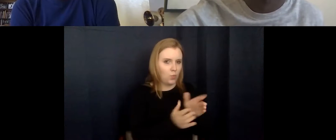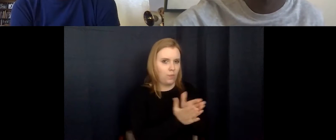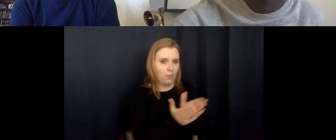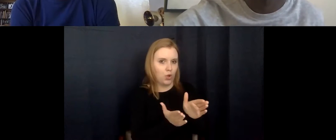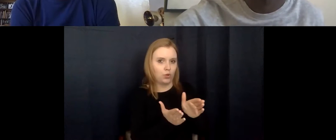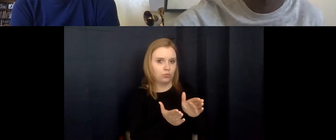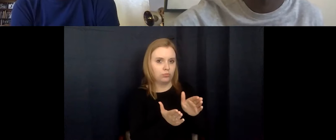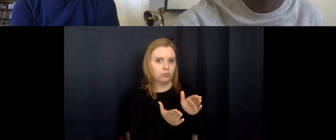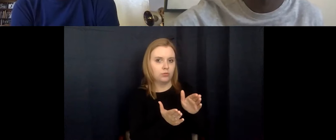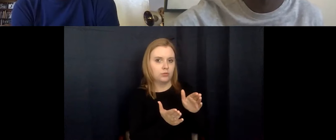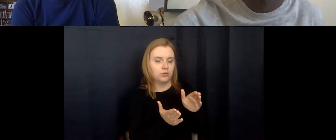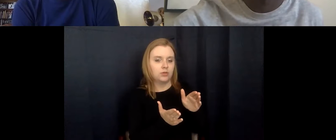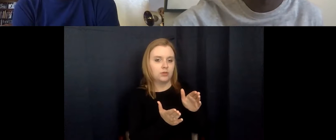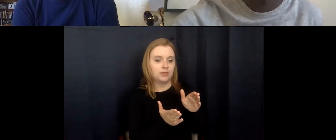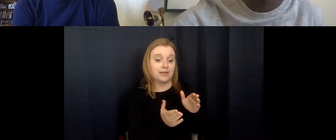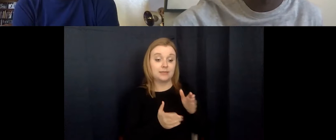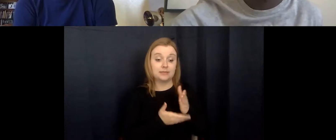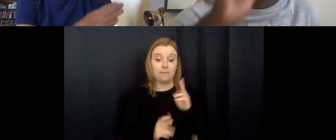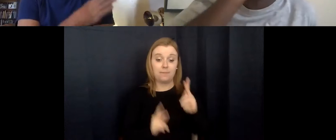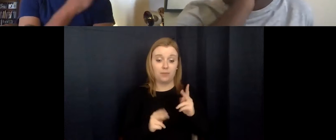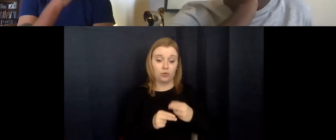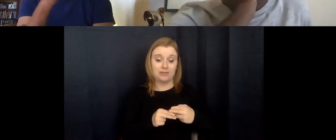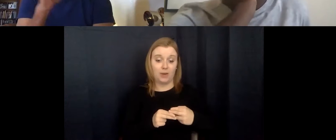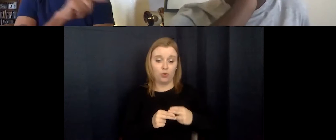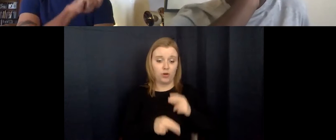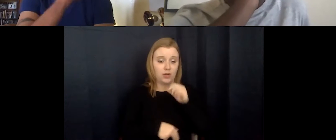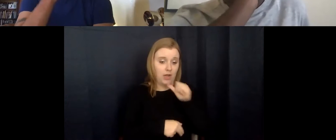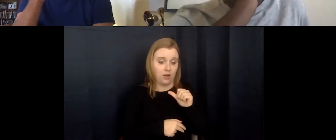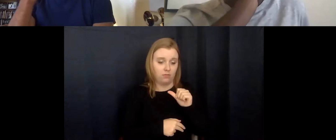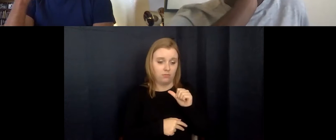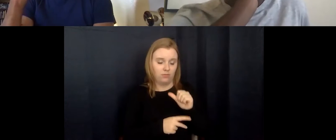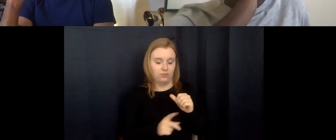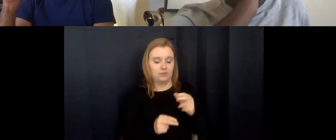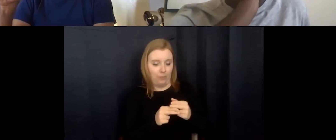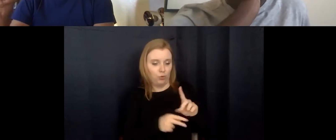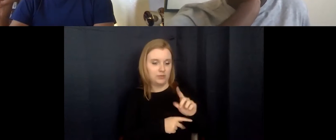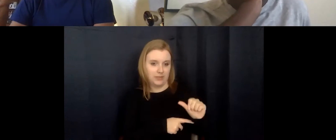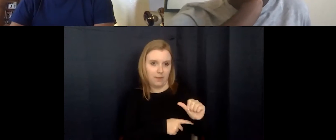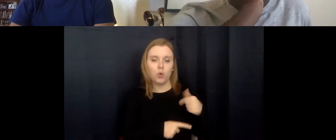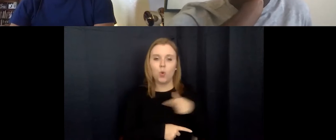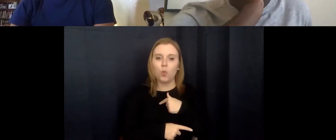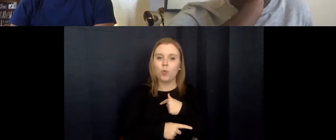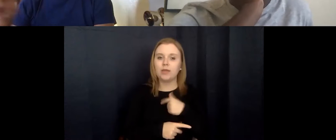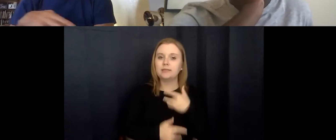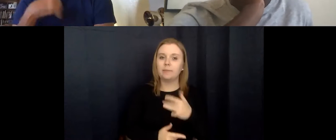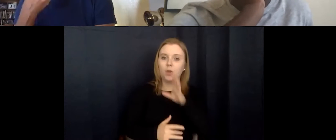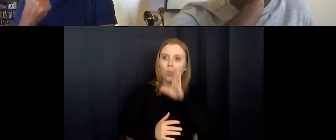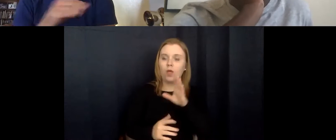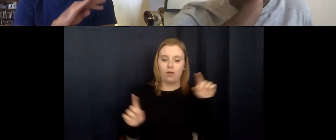people, that in some ways we're all moving on an arc that usually arrives